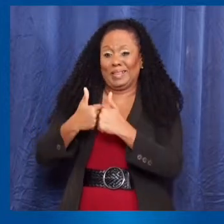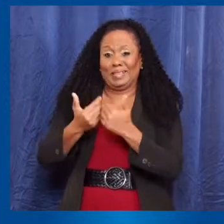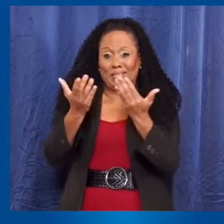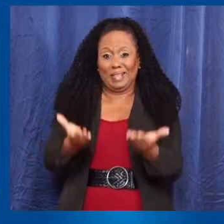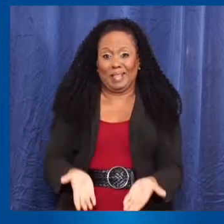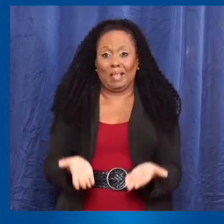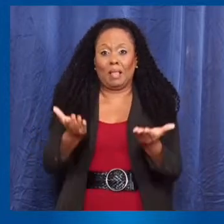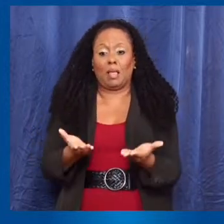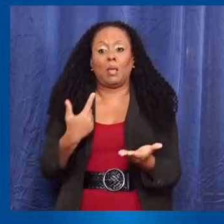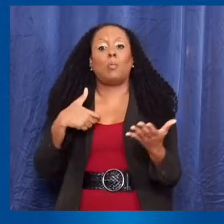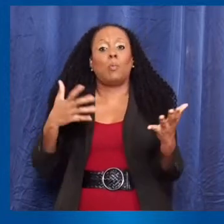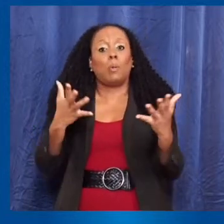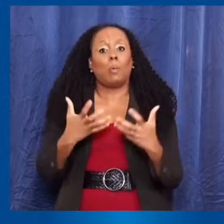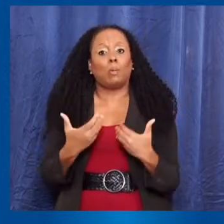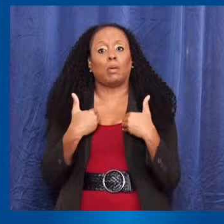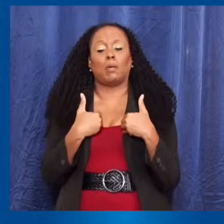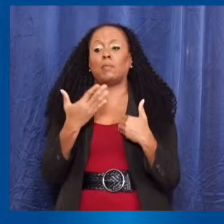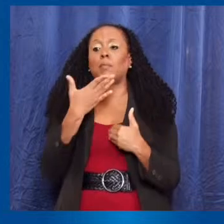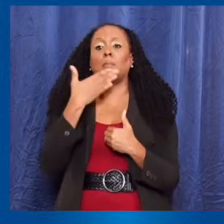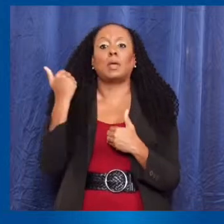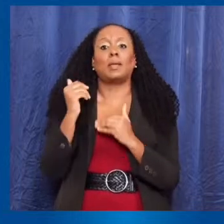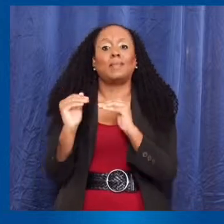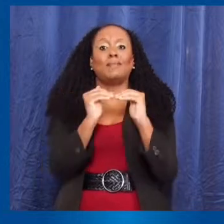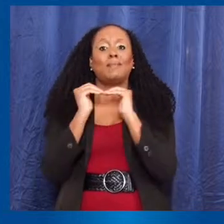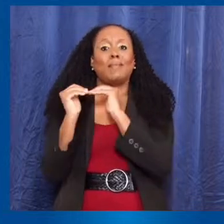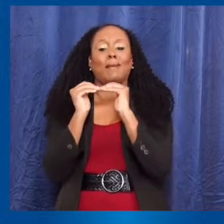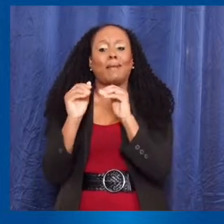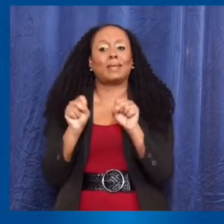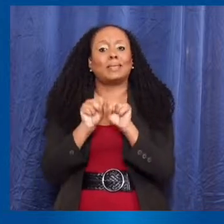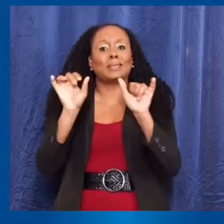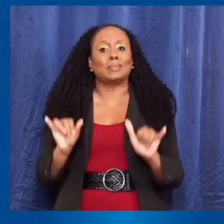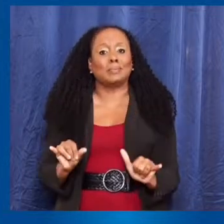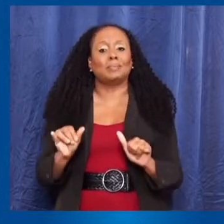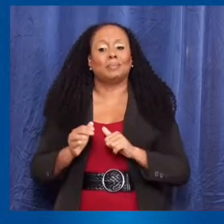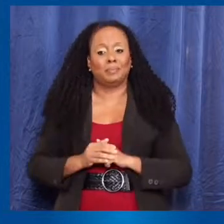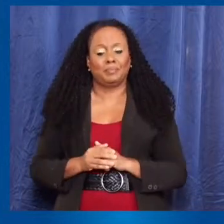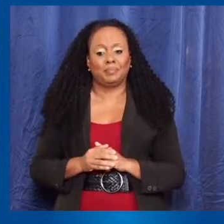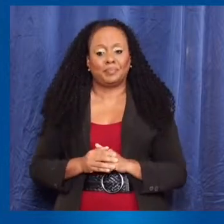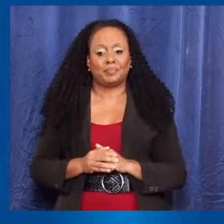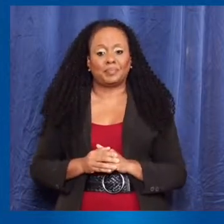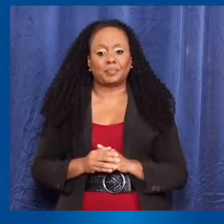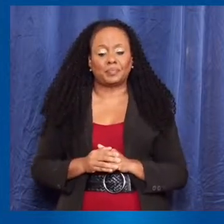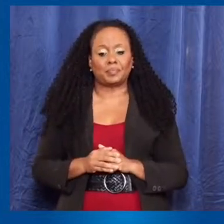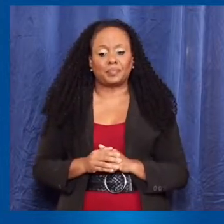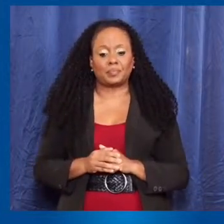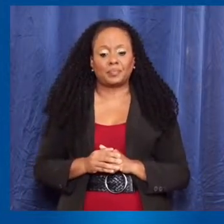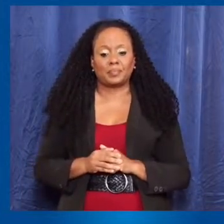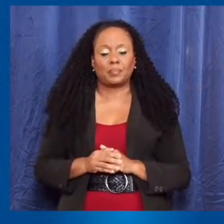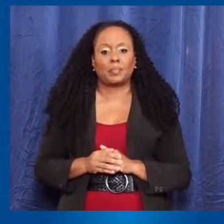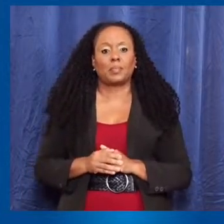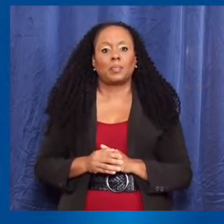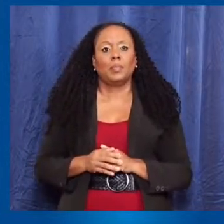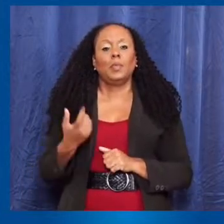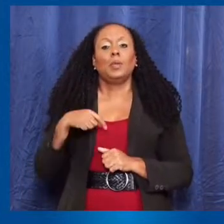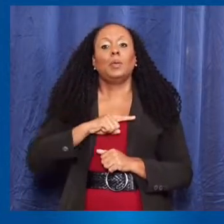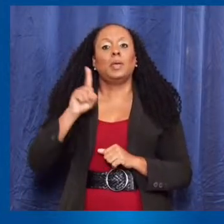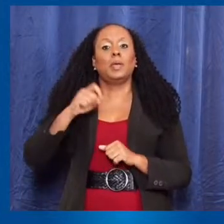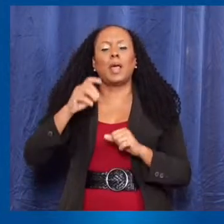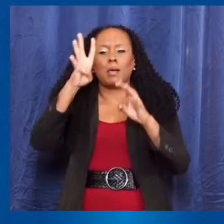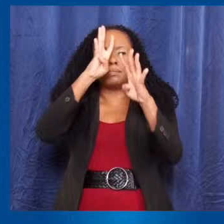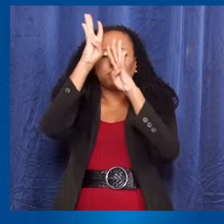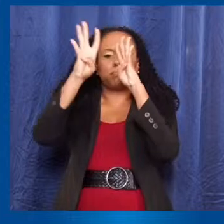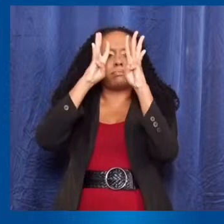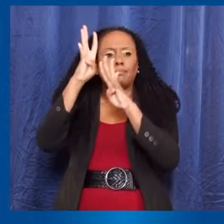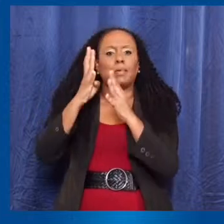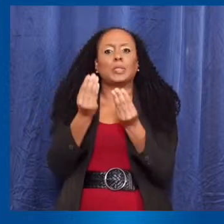better and a fairer system. And we need to build new solutions together in